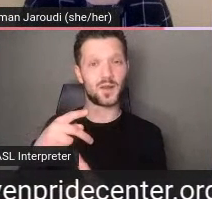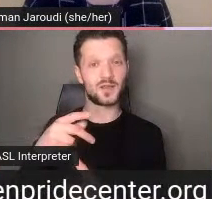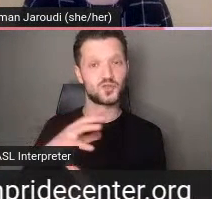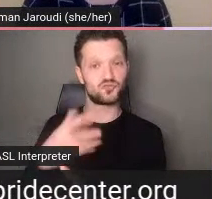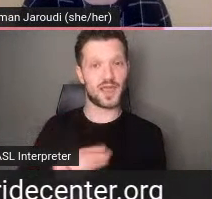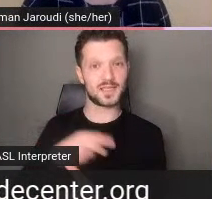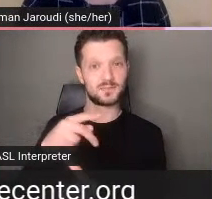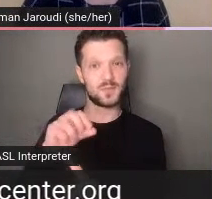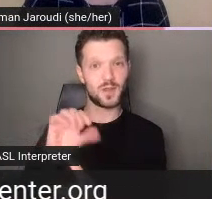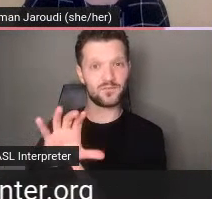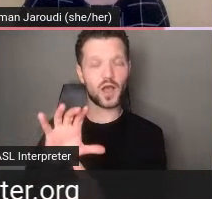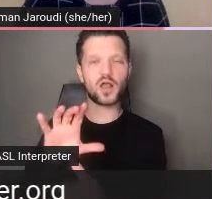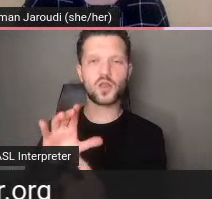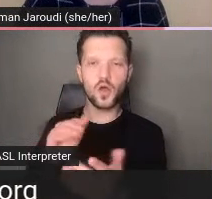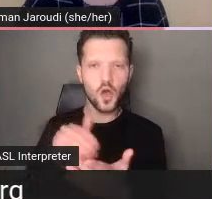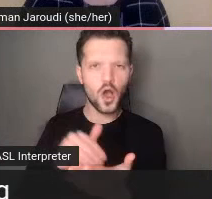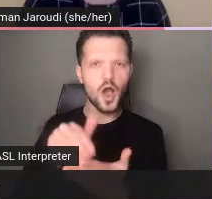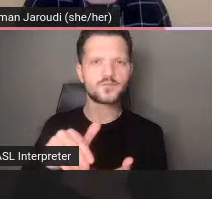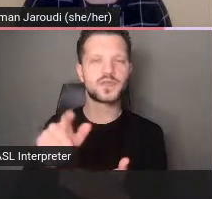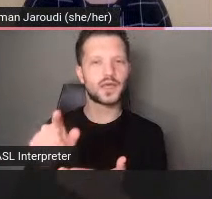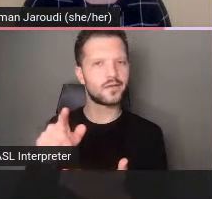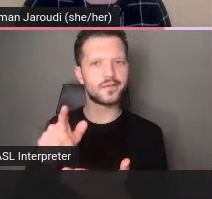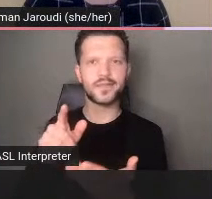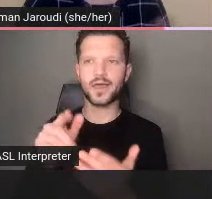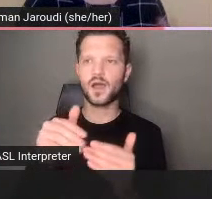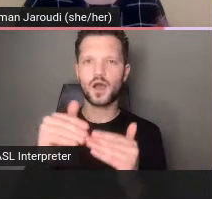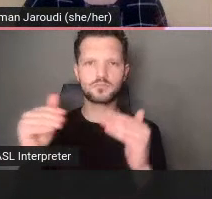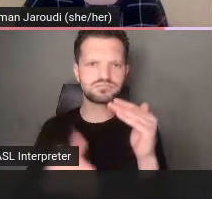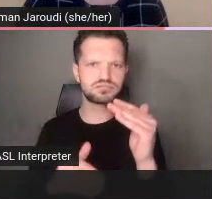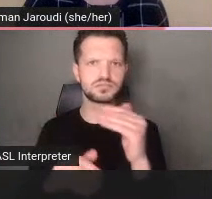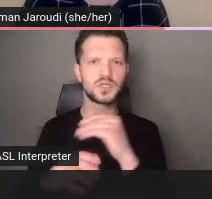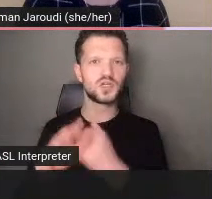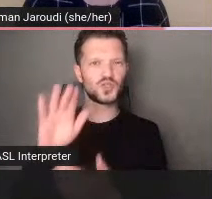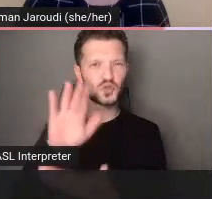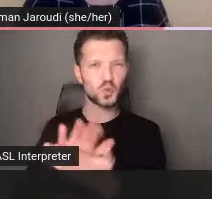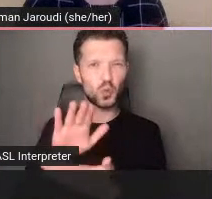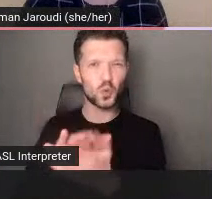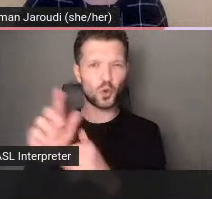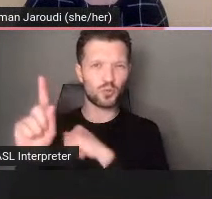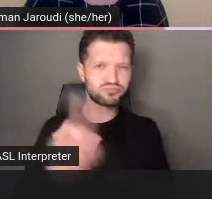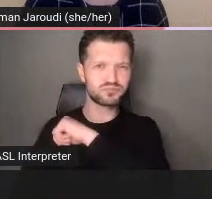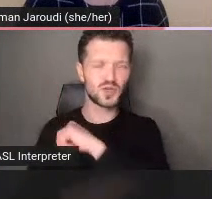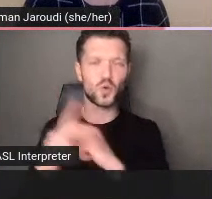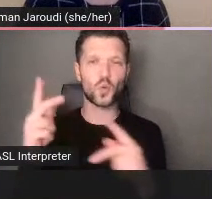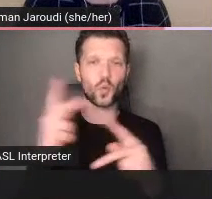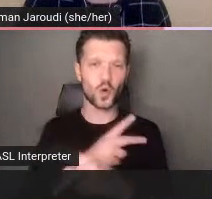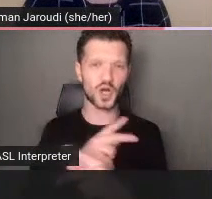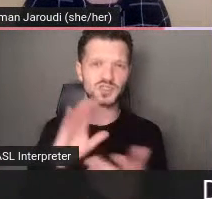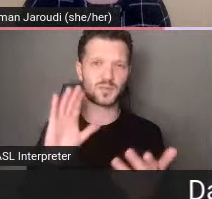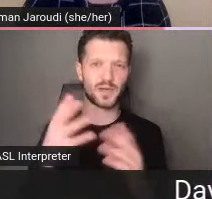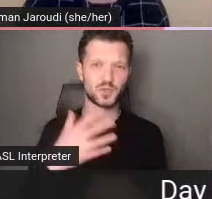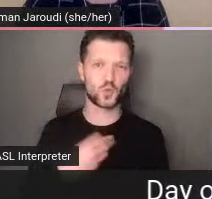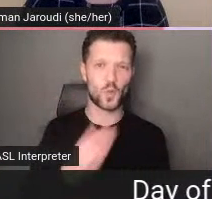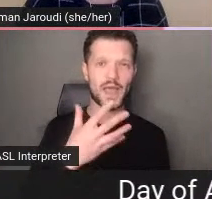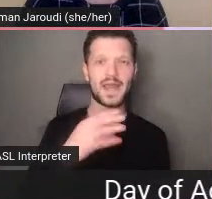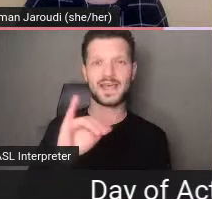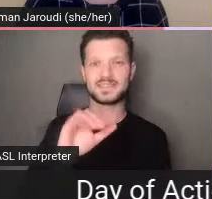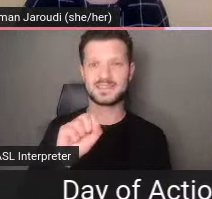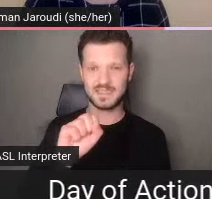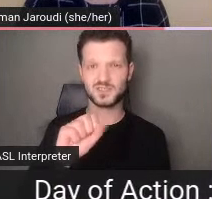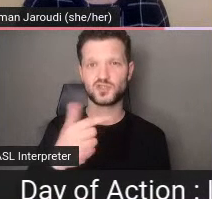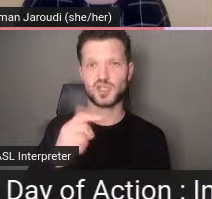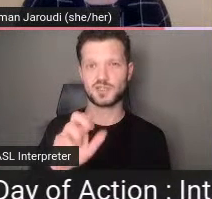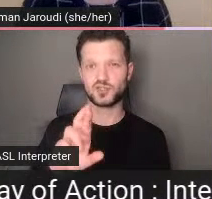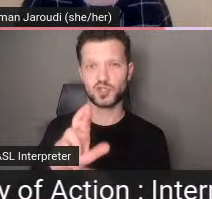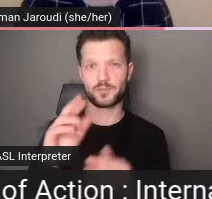disproportionately impacted by school discipline, for instance, and face harsher punishments than white or cisgender peers. And moreover, trans